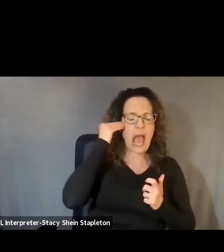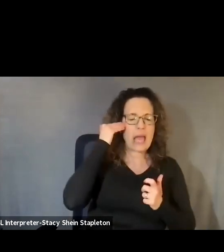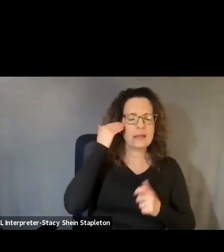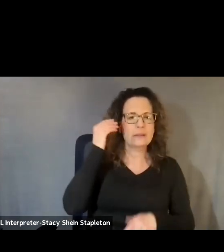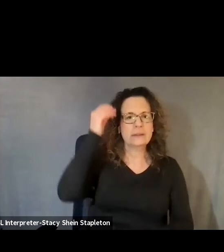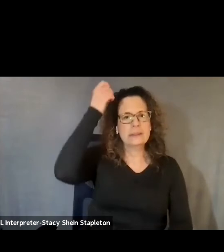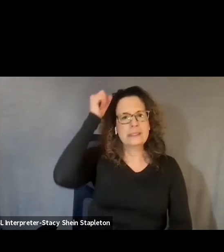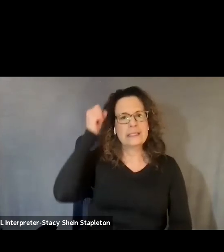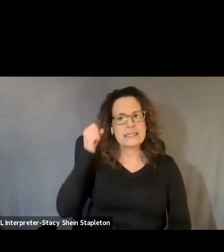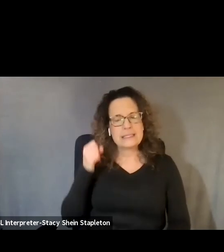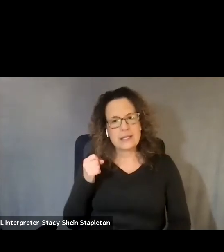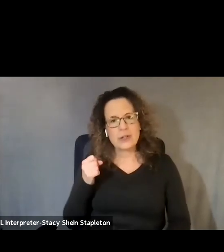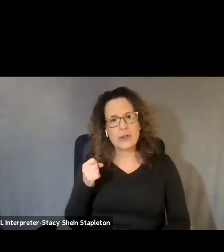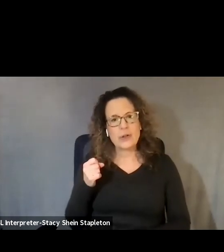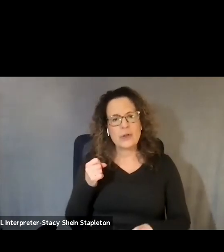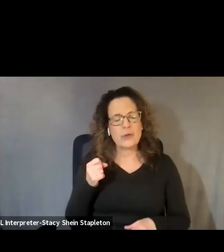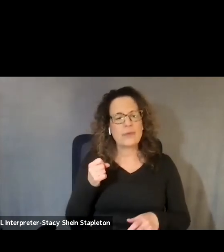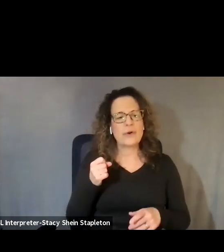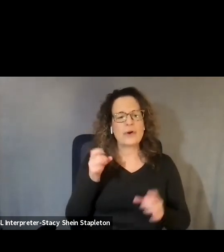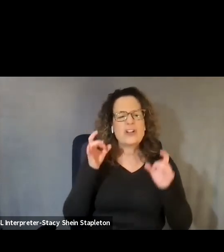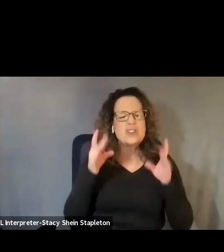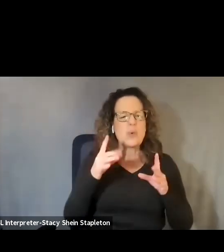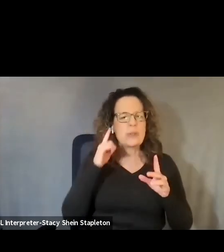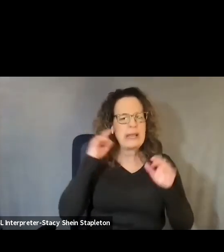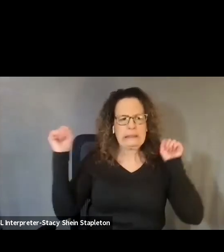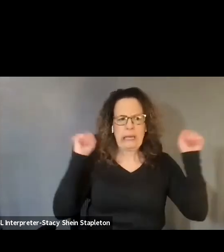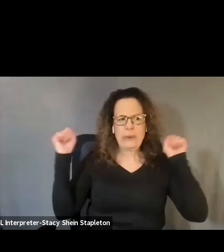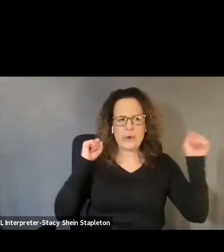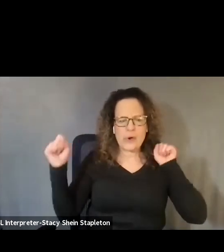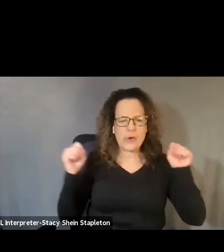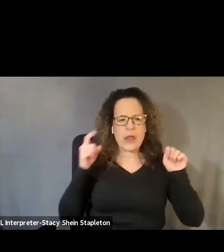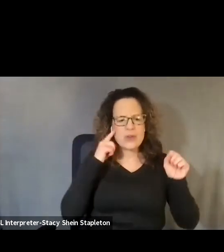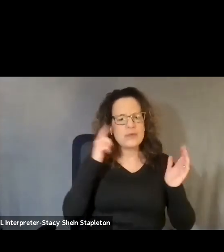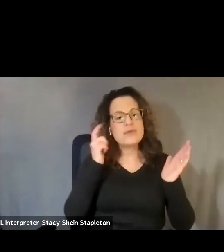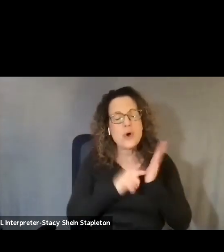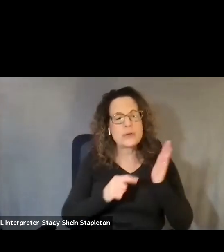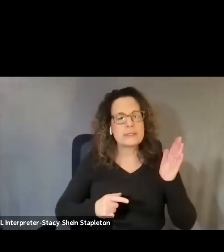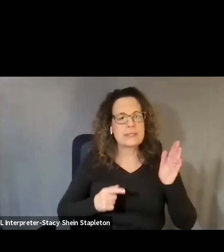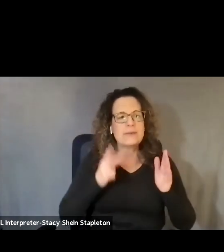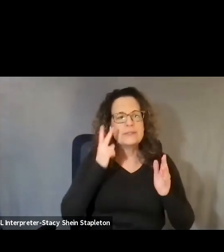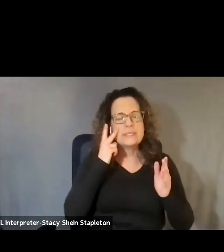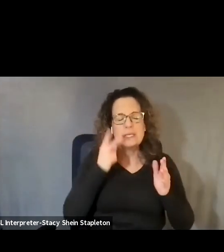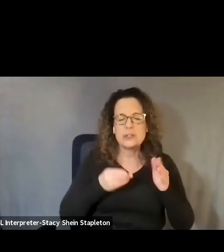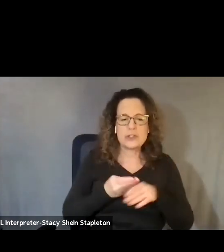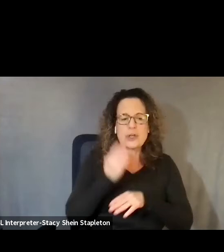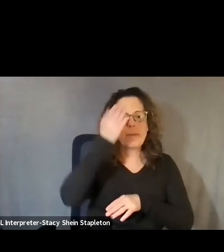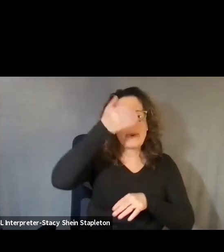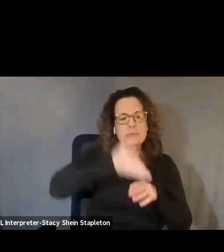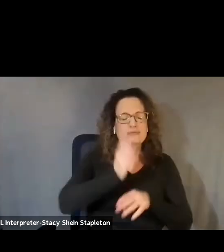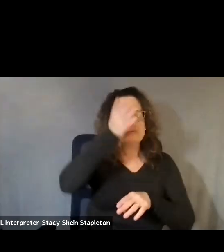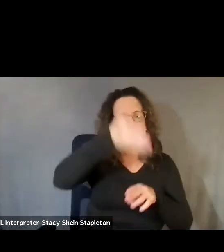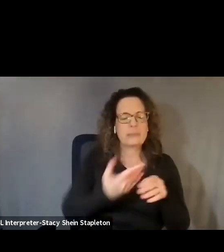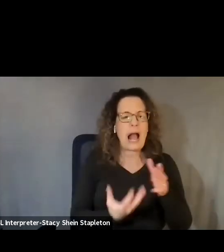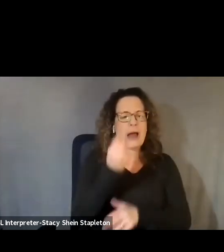the sound of jets and they jump far out of the water. They've been known to leap out of the water when jet skiers are